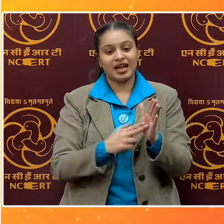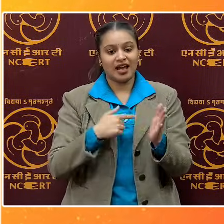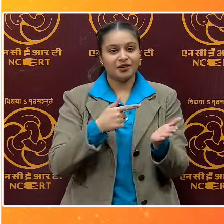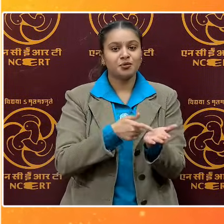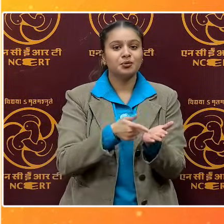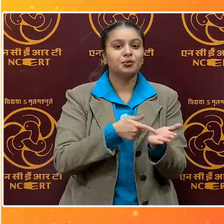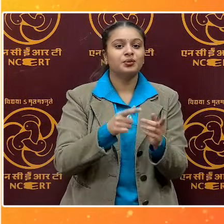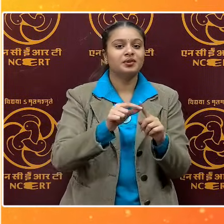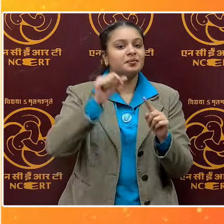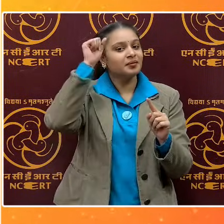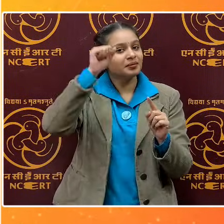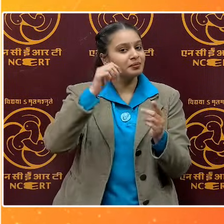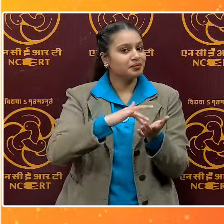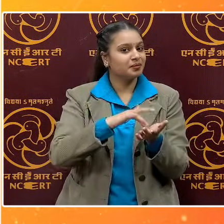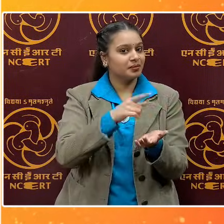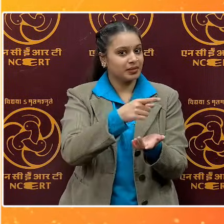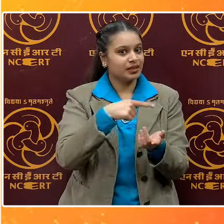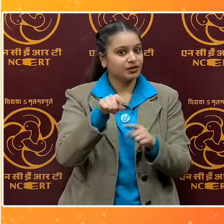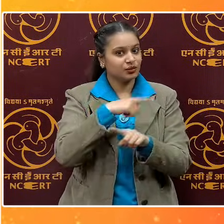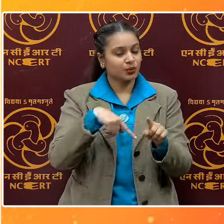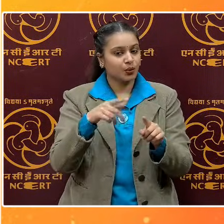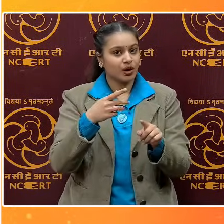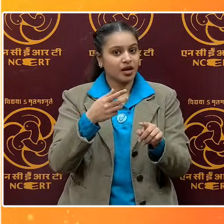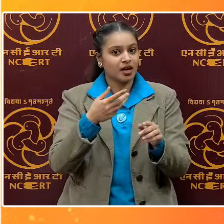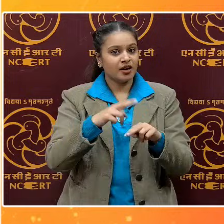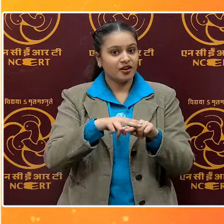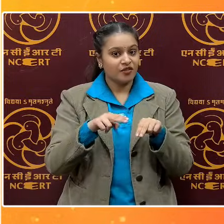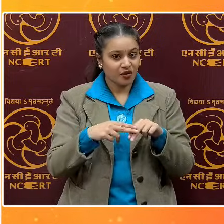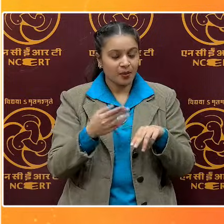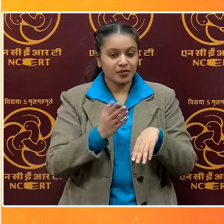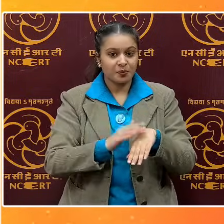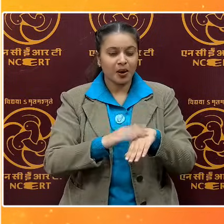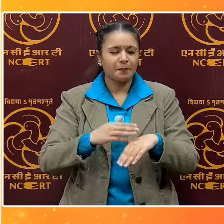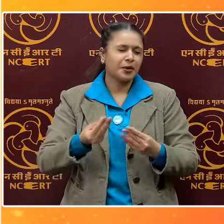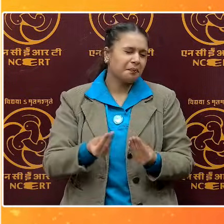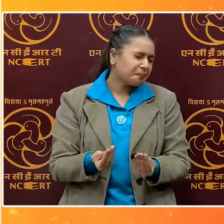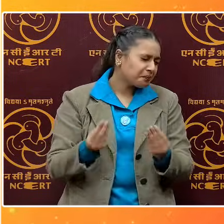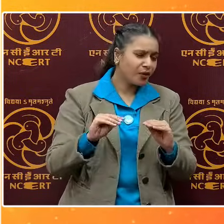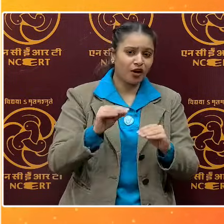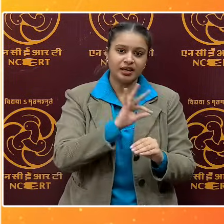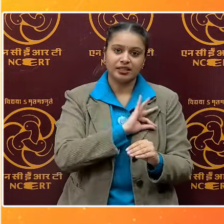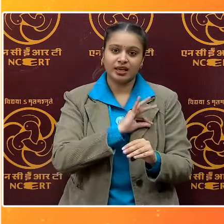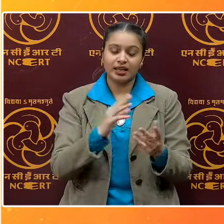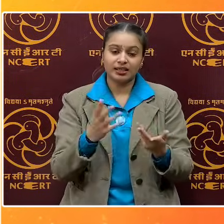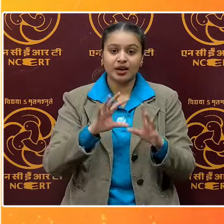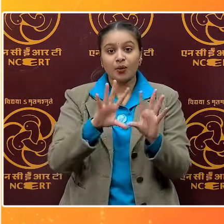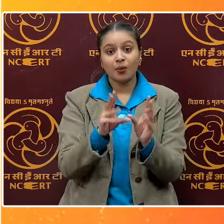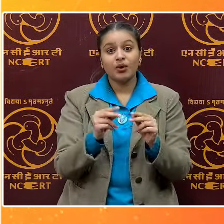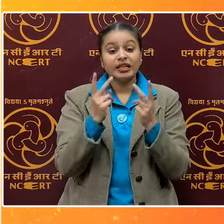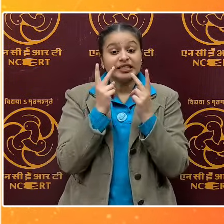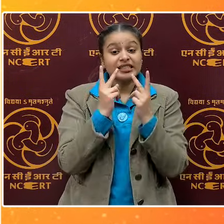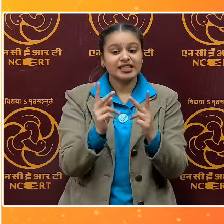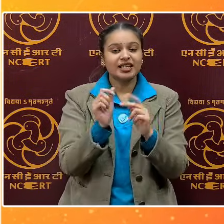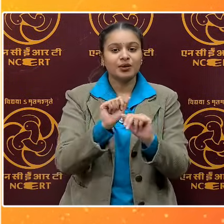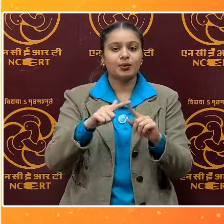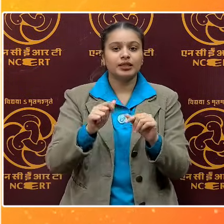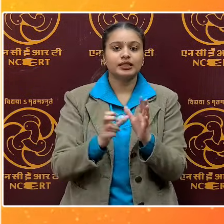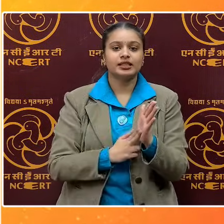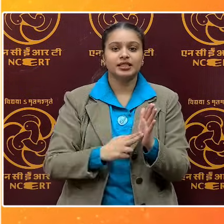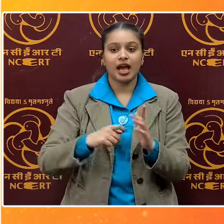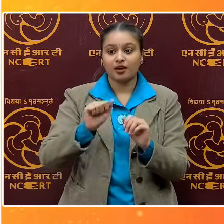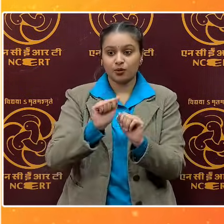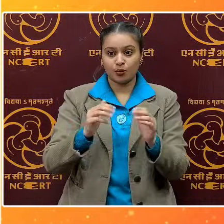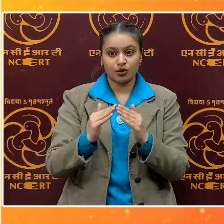Punjab, Okay. you can guess what the family members like the most, that because by looking at the tanks they have on